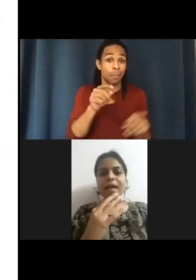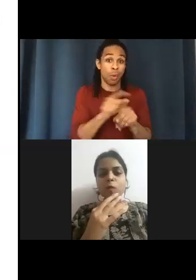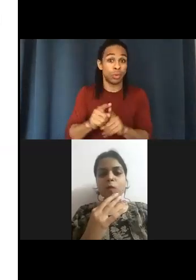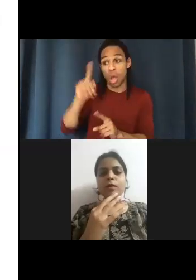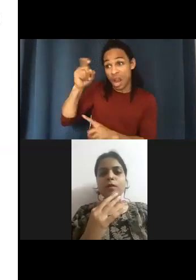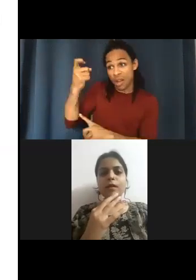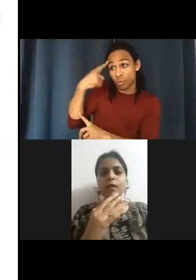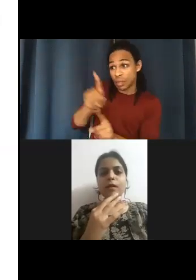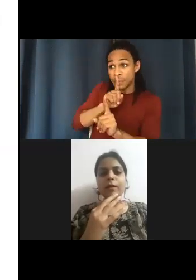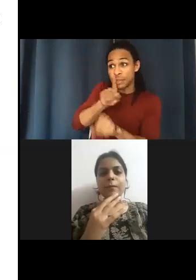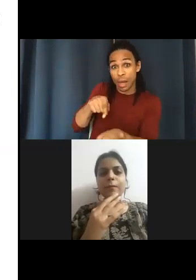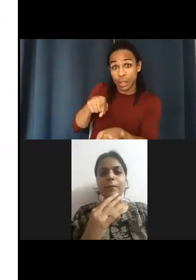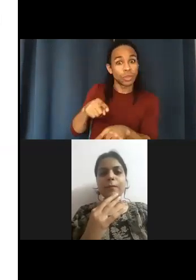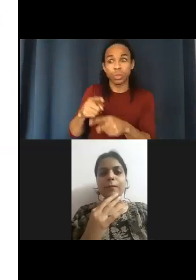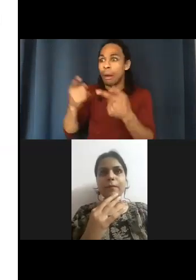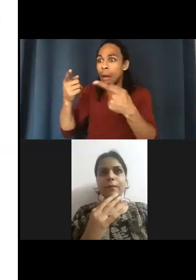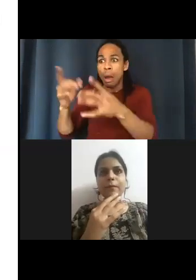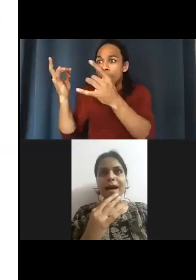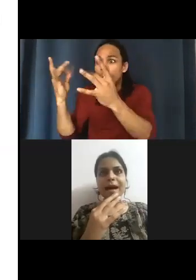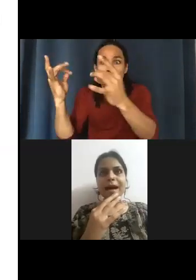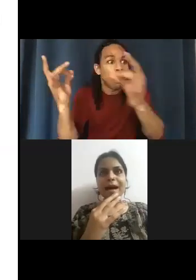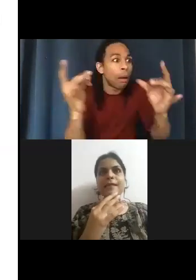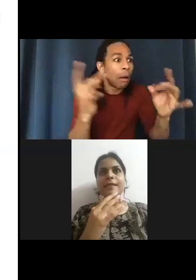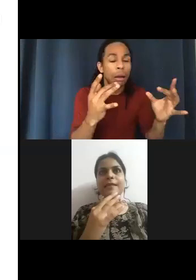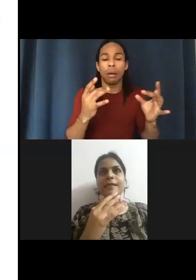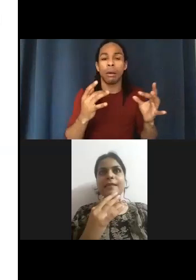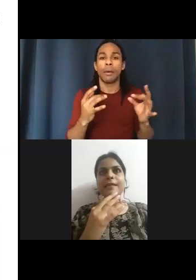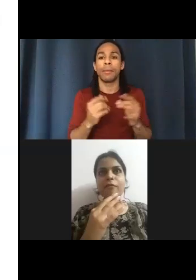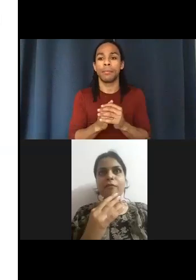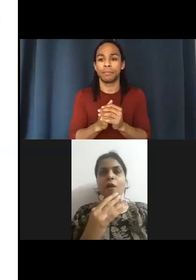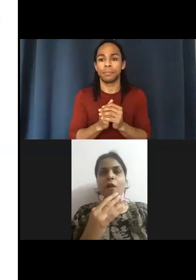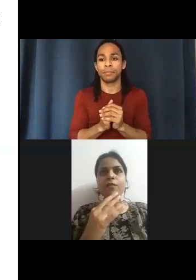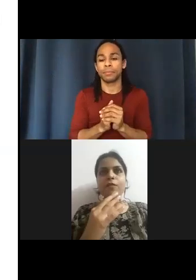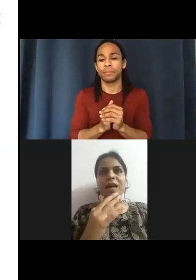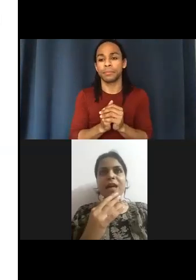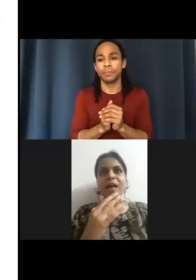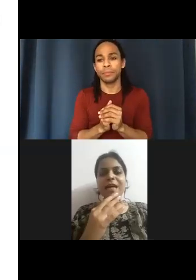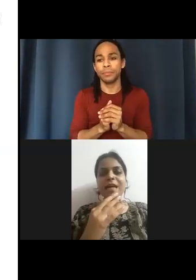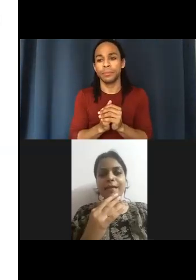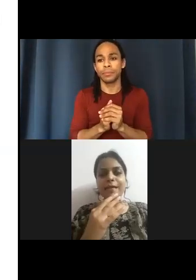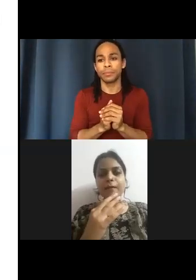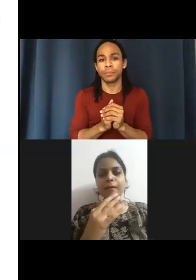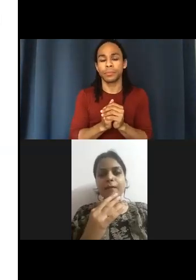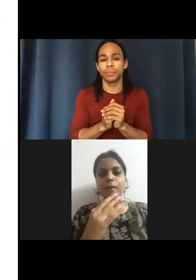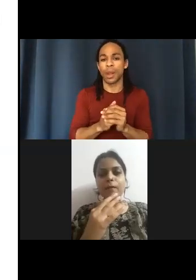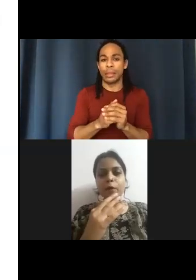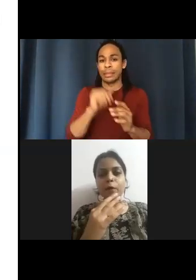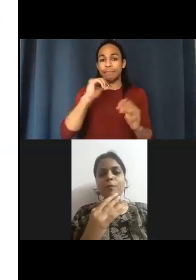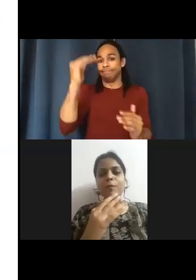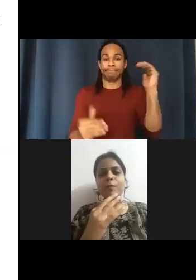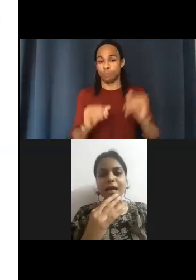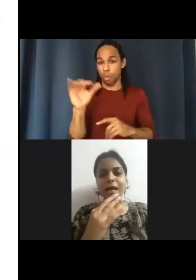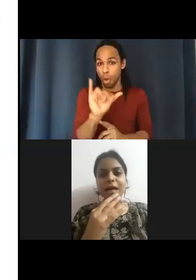and overlook the rights of the marginalized